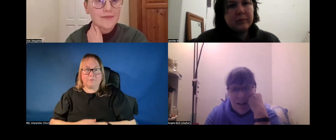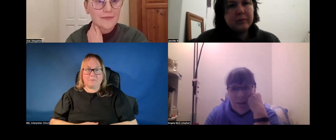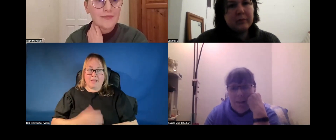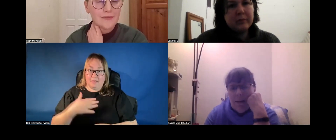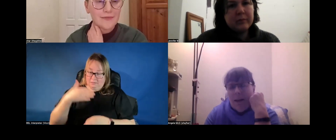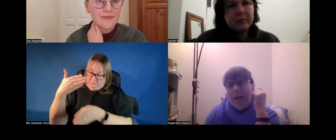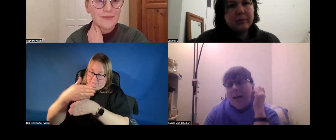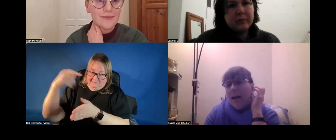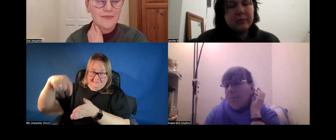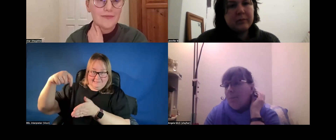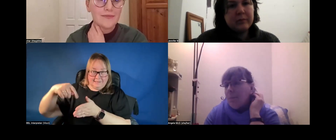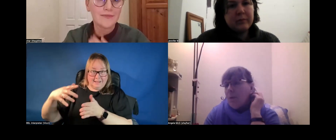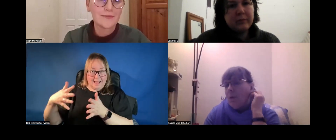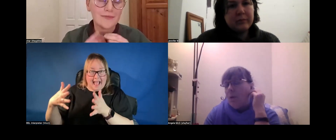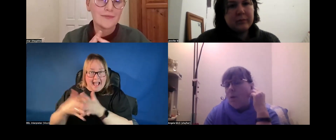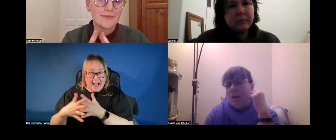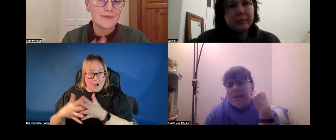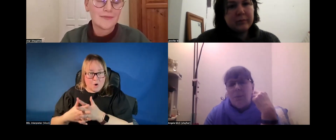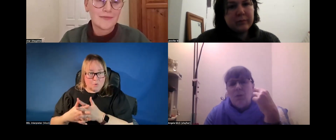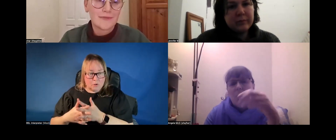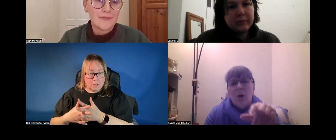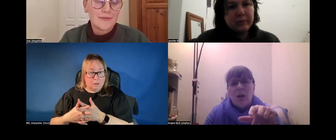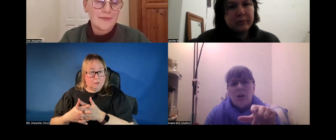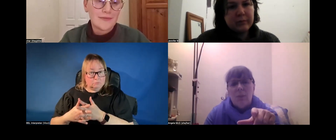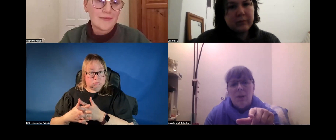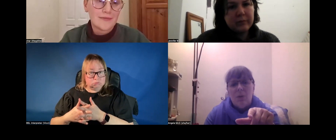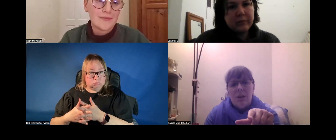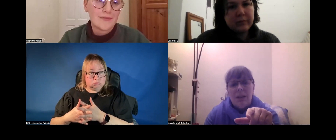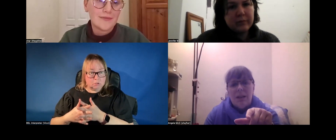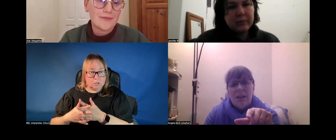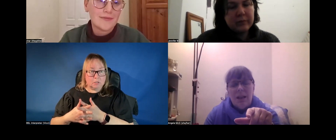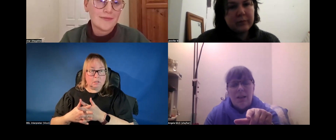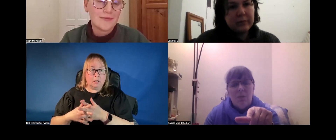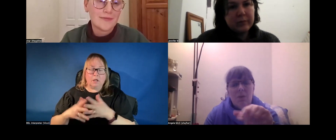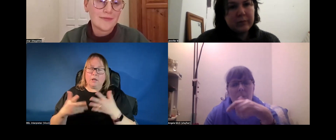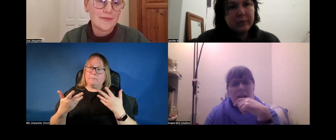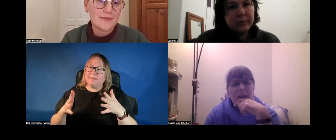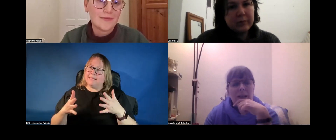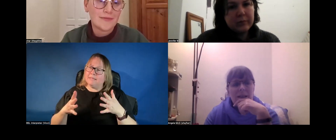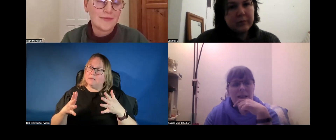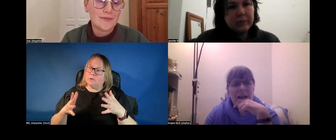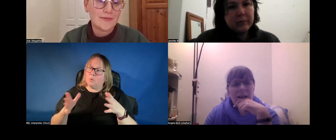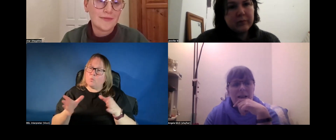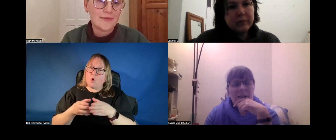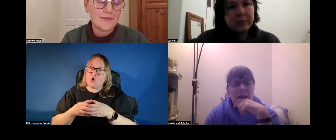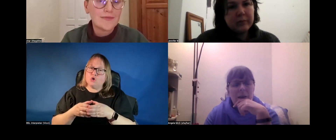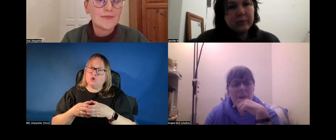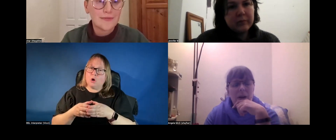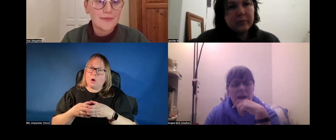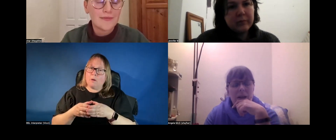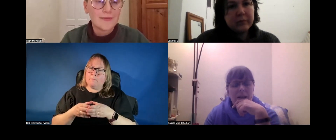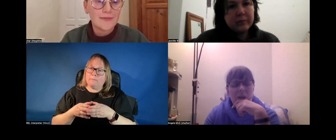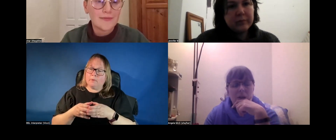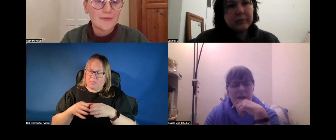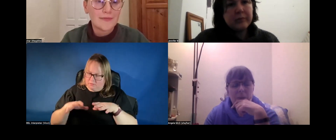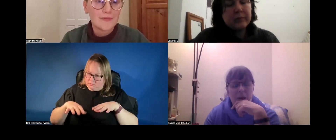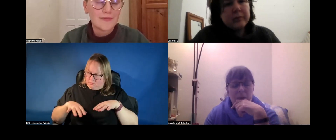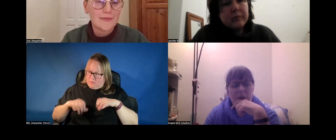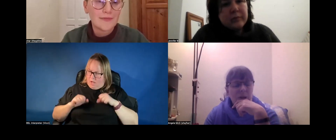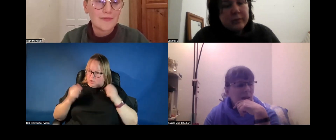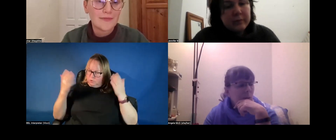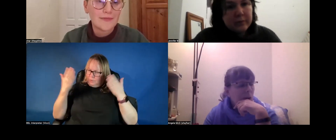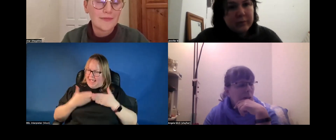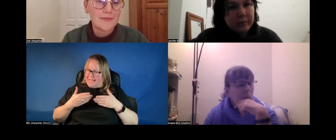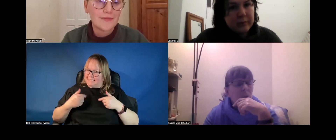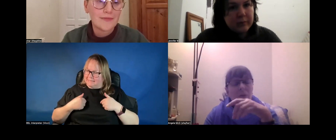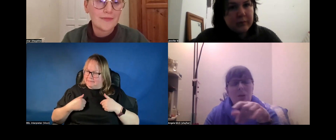it. And some of the workshops, so we did this at the beginning tonight, and I sometimes